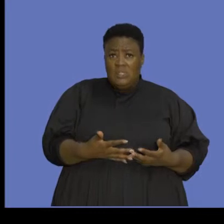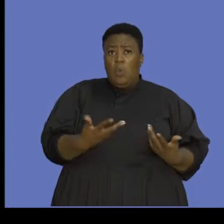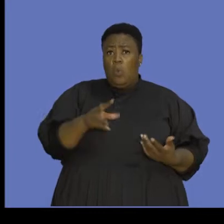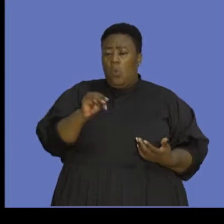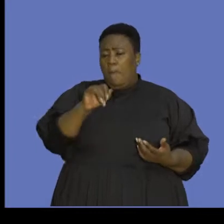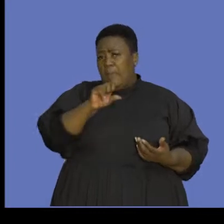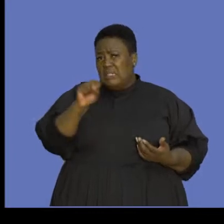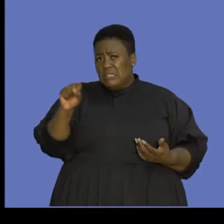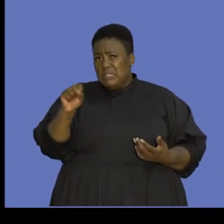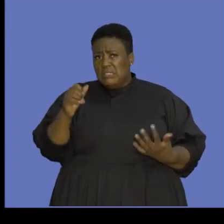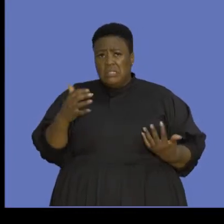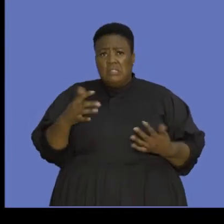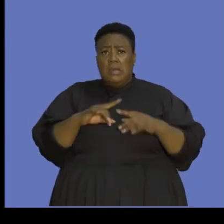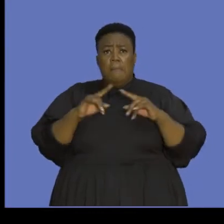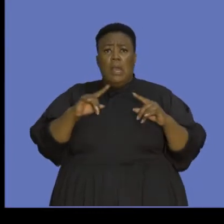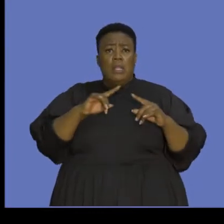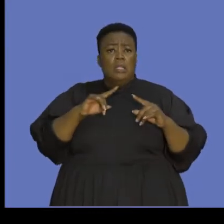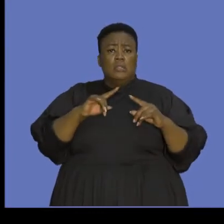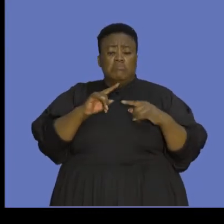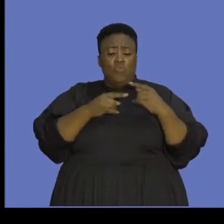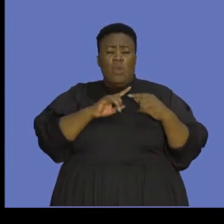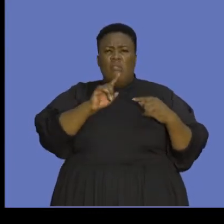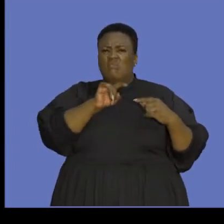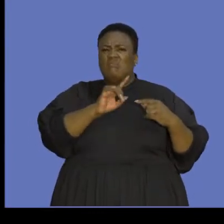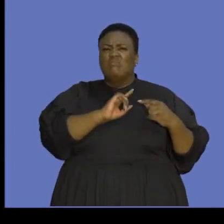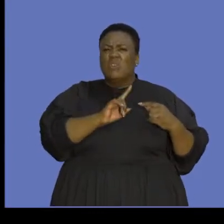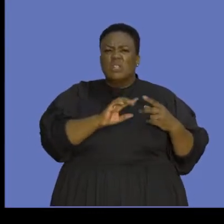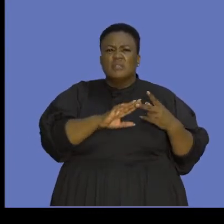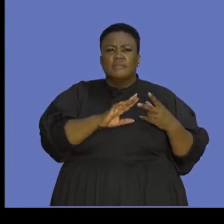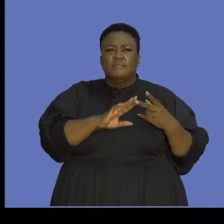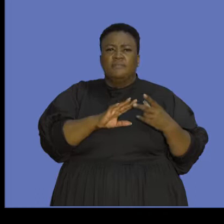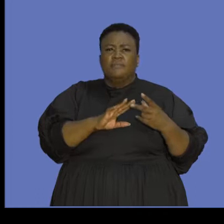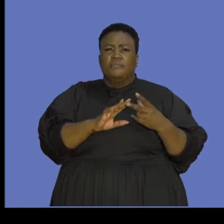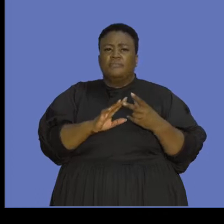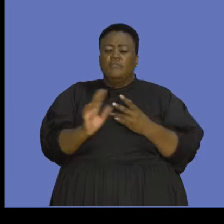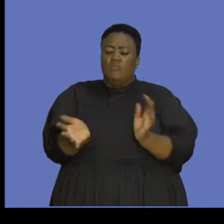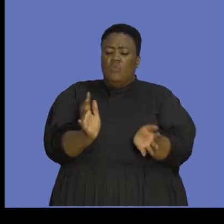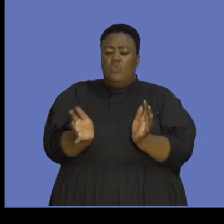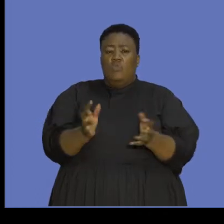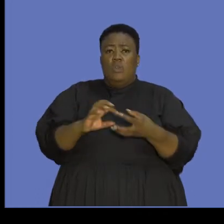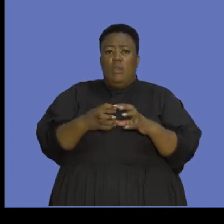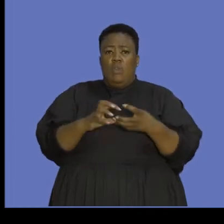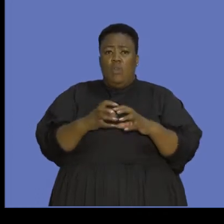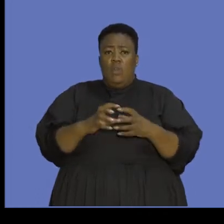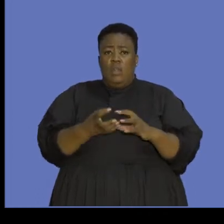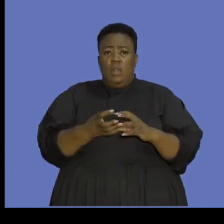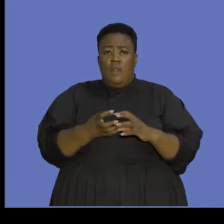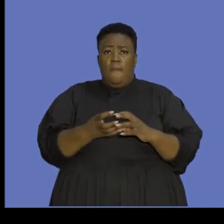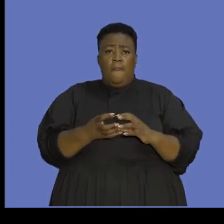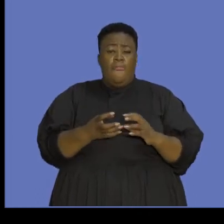question. Why can a soccer ball be made to go faster by one